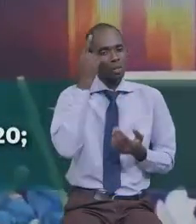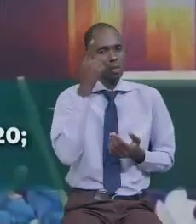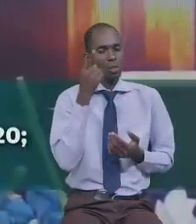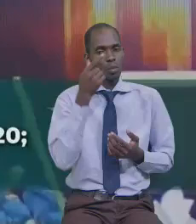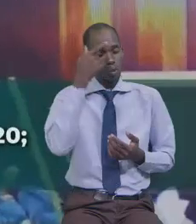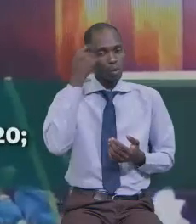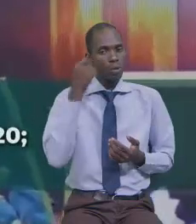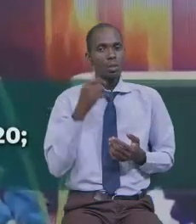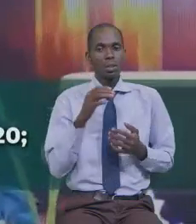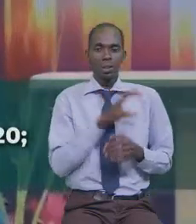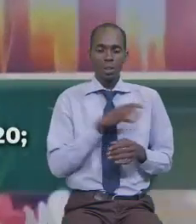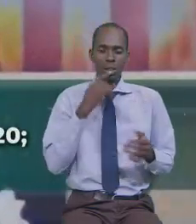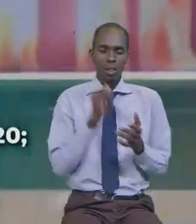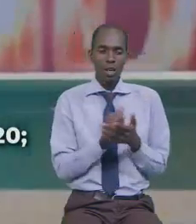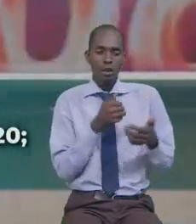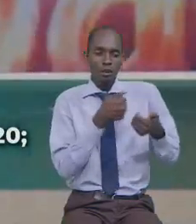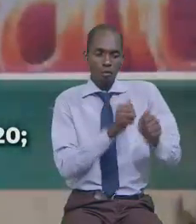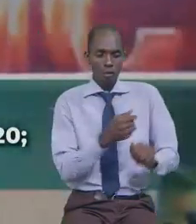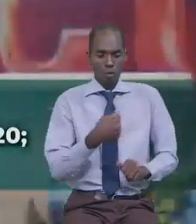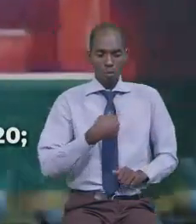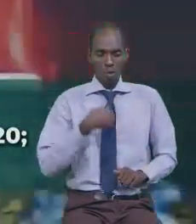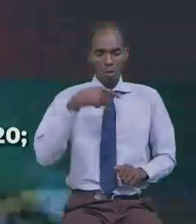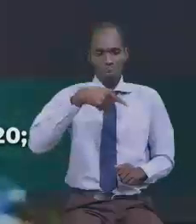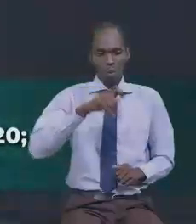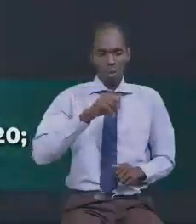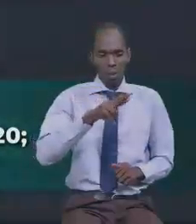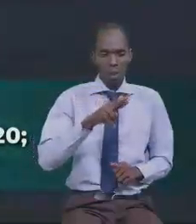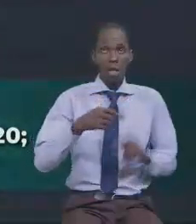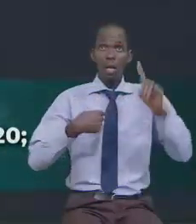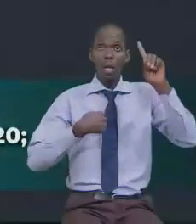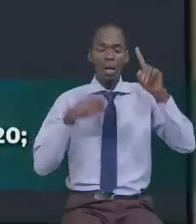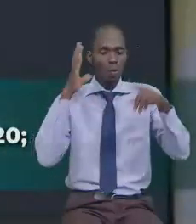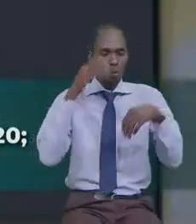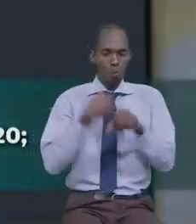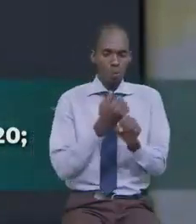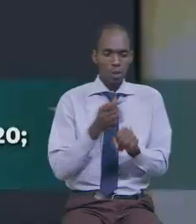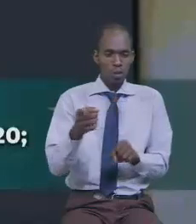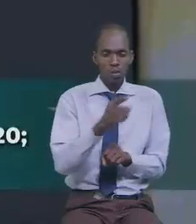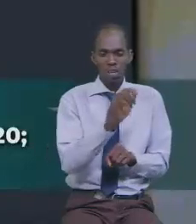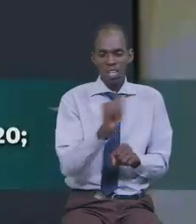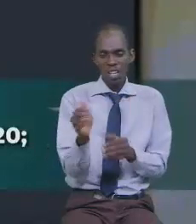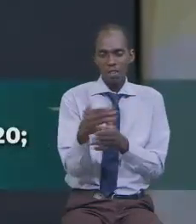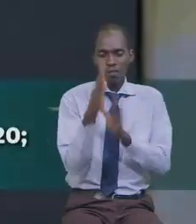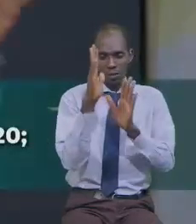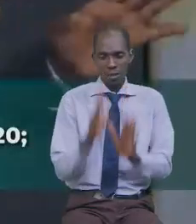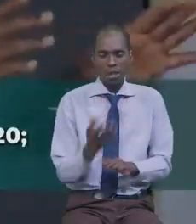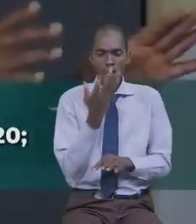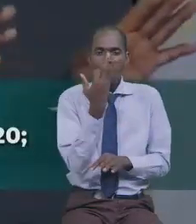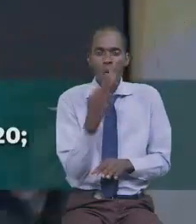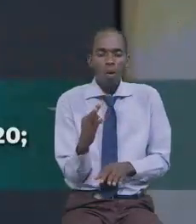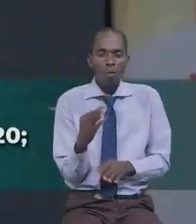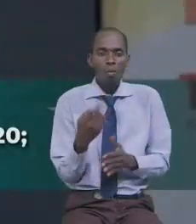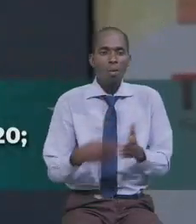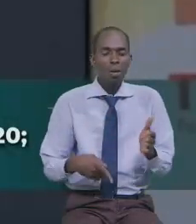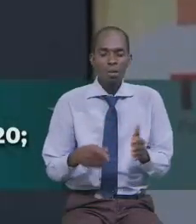of men. But, you know, for me, I'm not a fisherman, really, in a sense